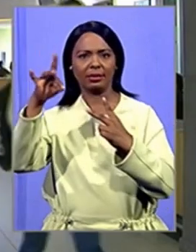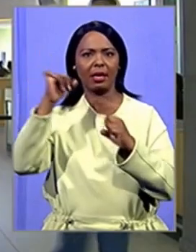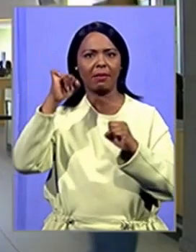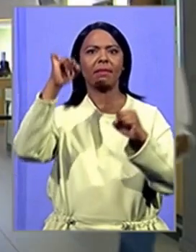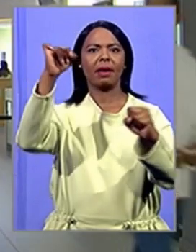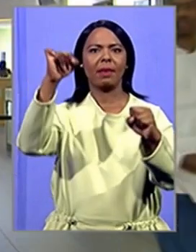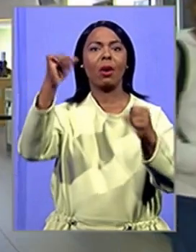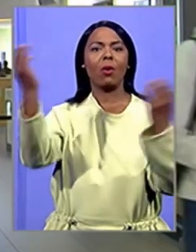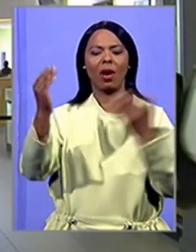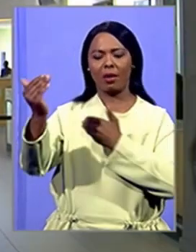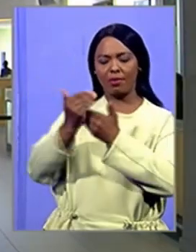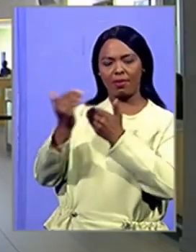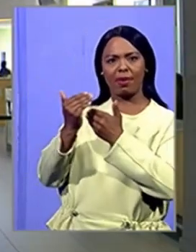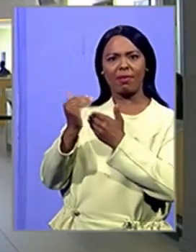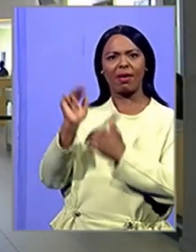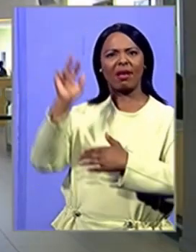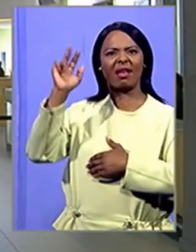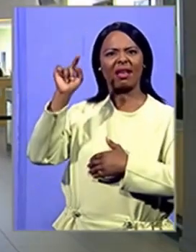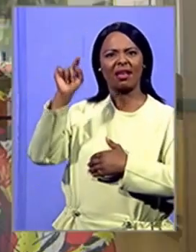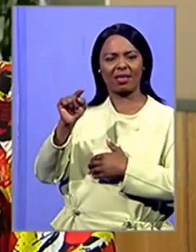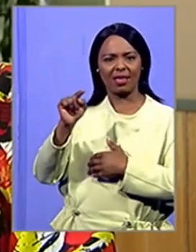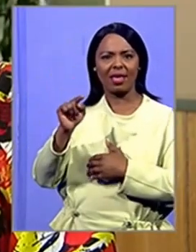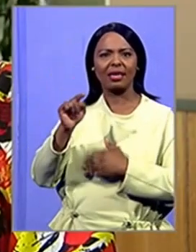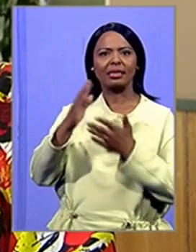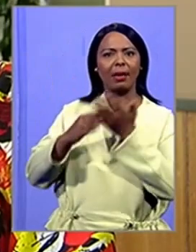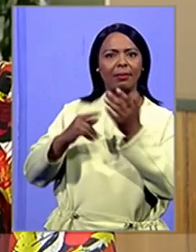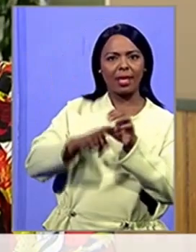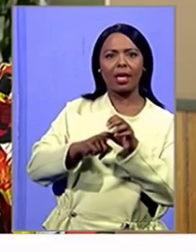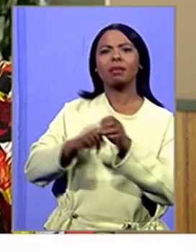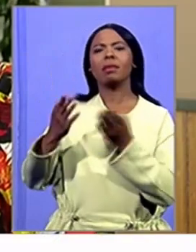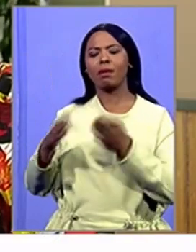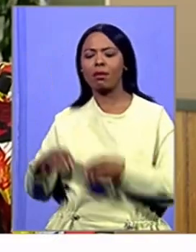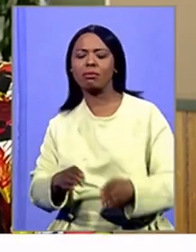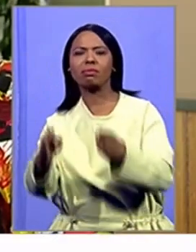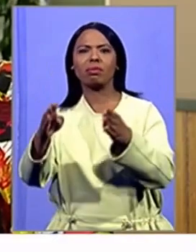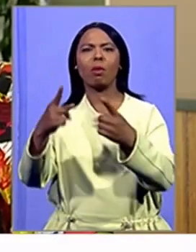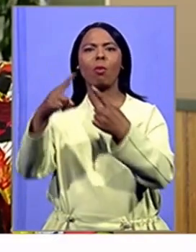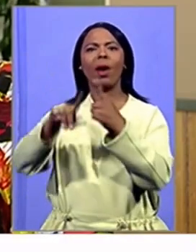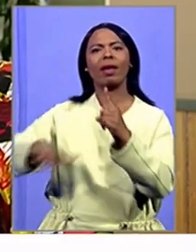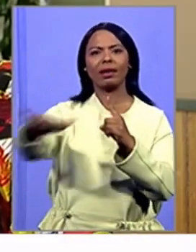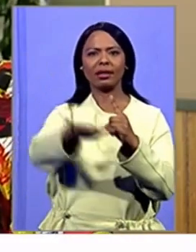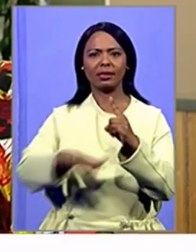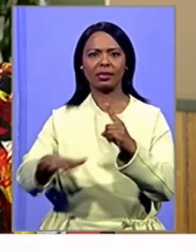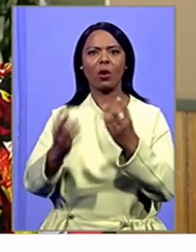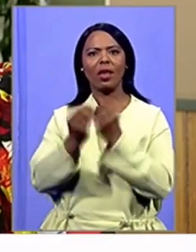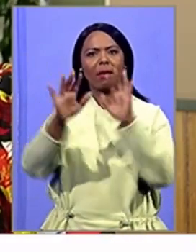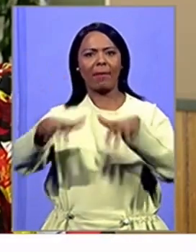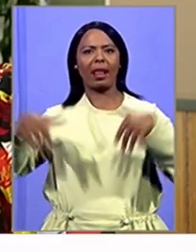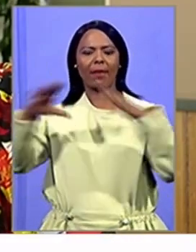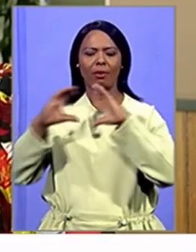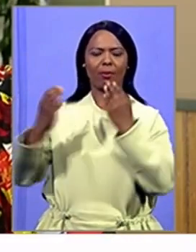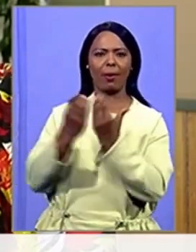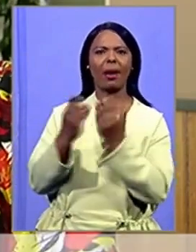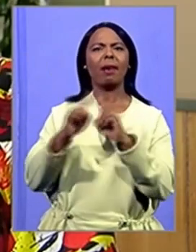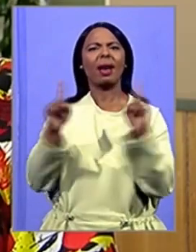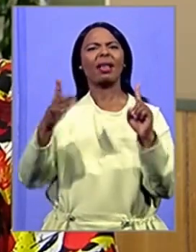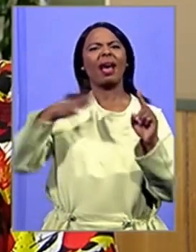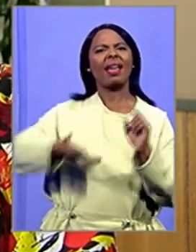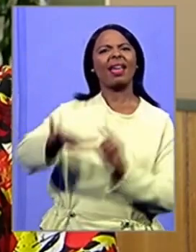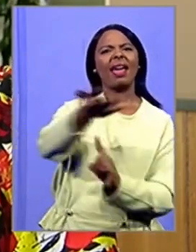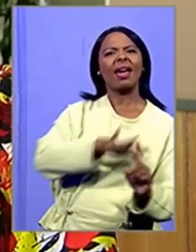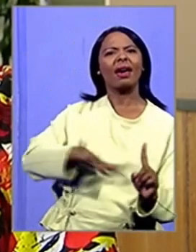statue. Sometimes we'll go to Sea Point with the Parliament crew to do it there. But there are areas like in